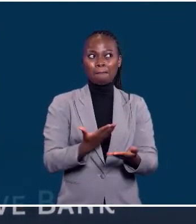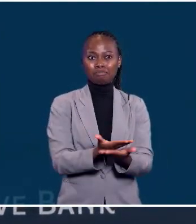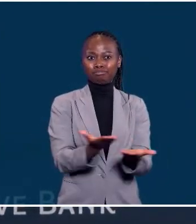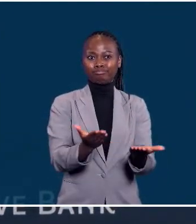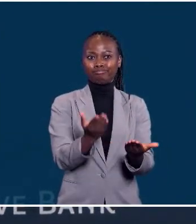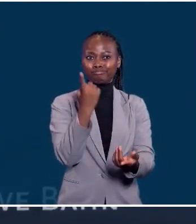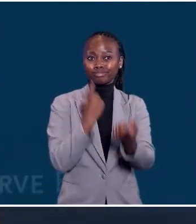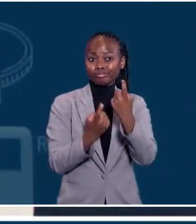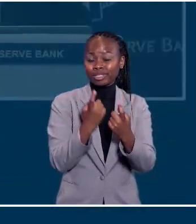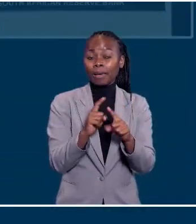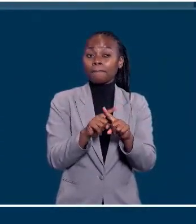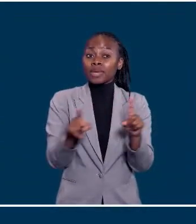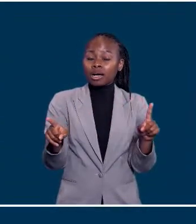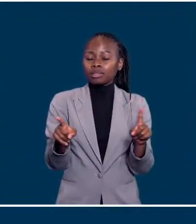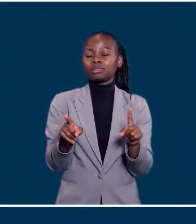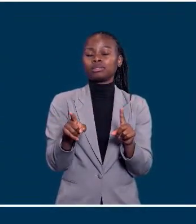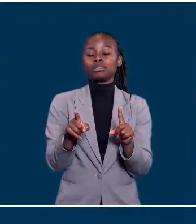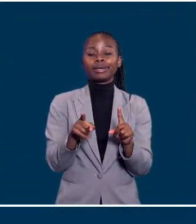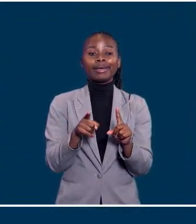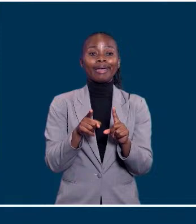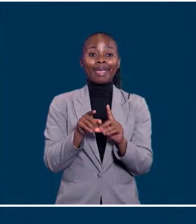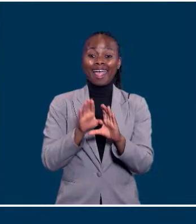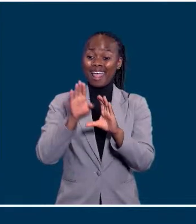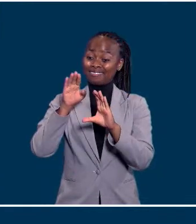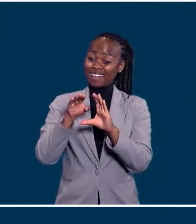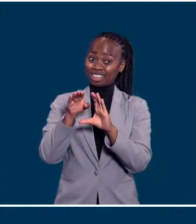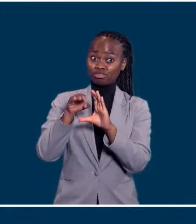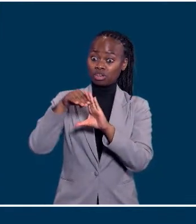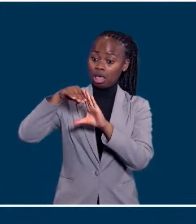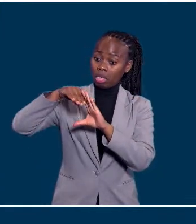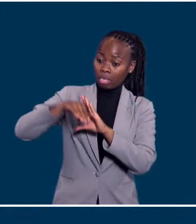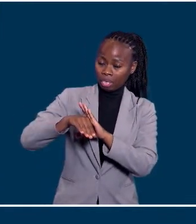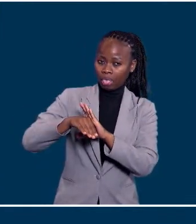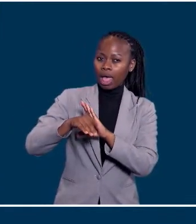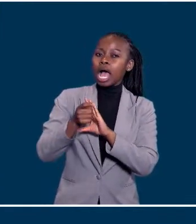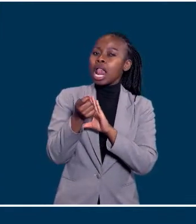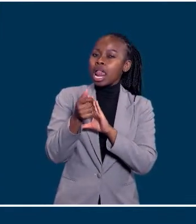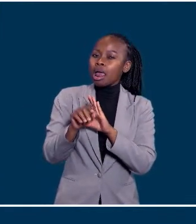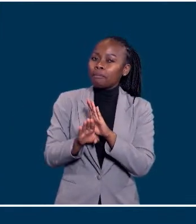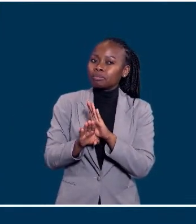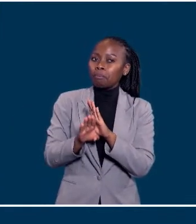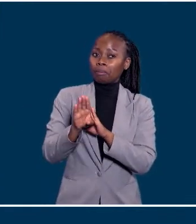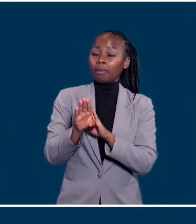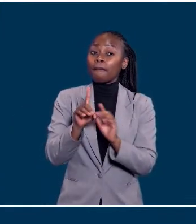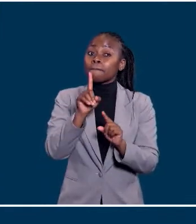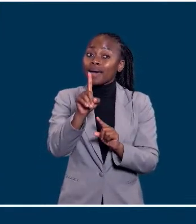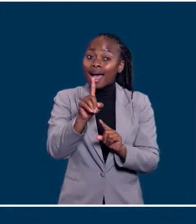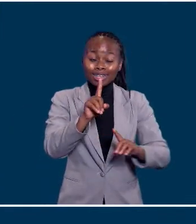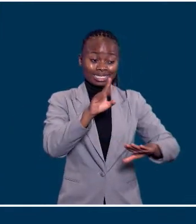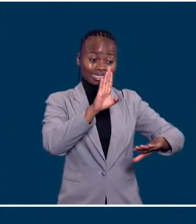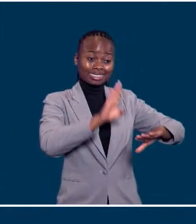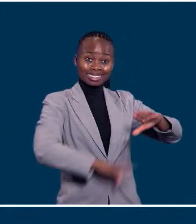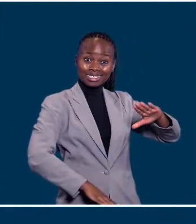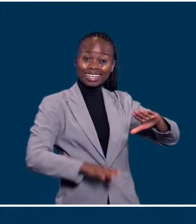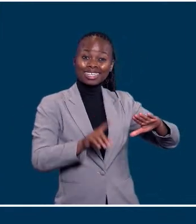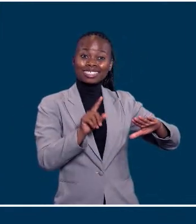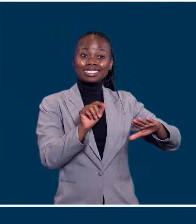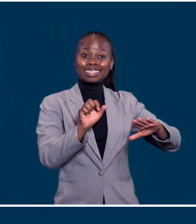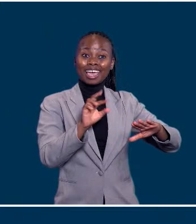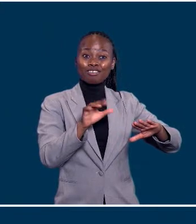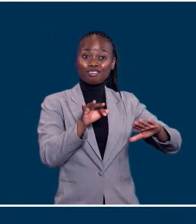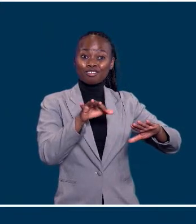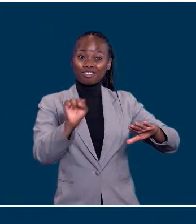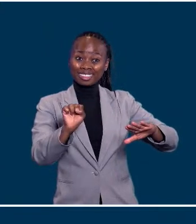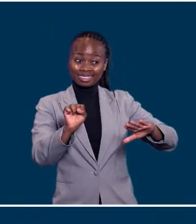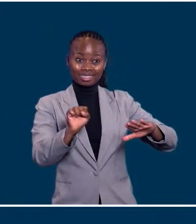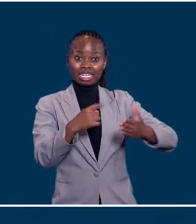clearly slowing. Will there be a tariff-induced surge? We don't know the answer to that yet. We'll